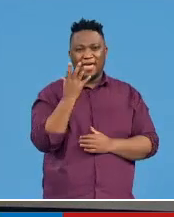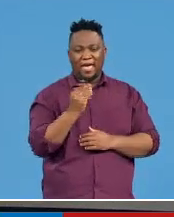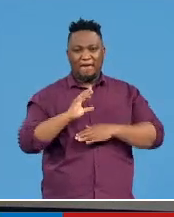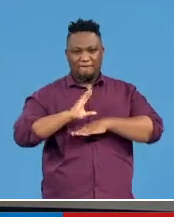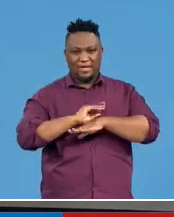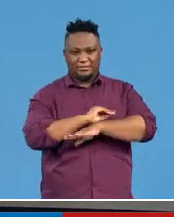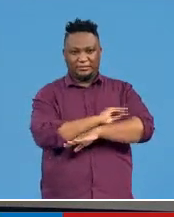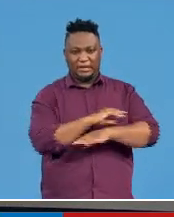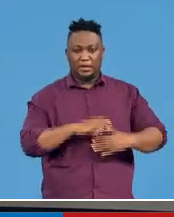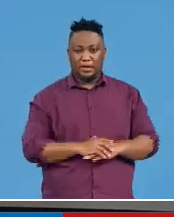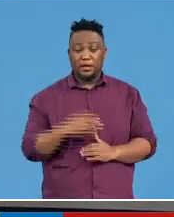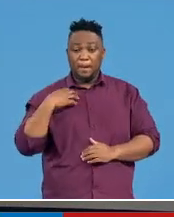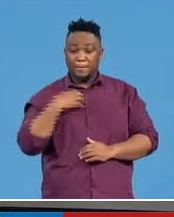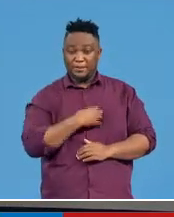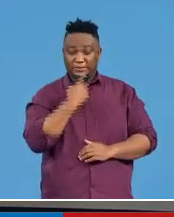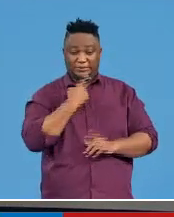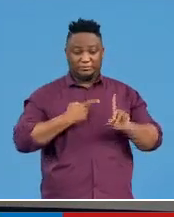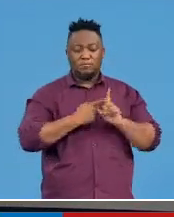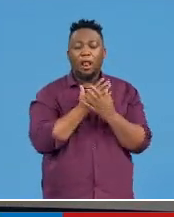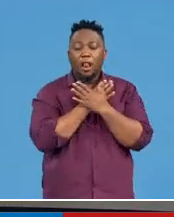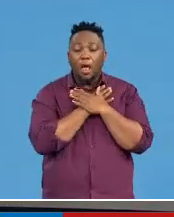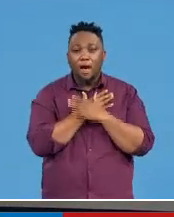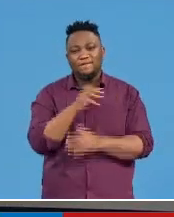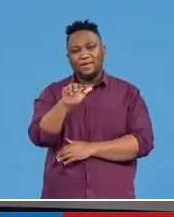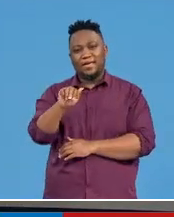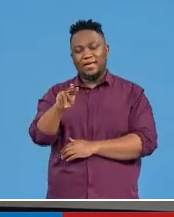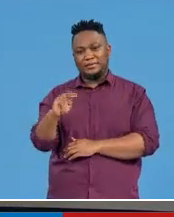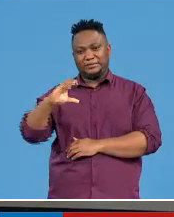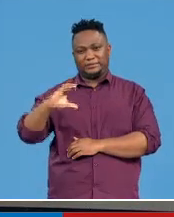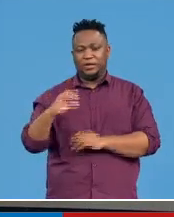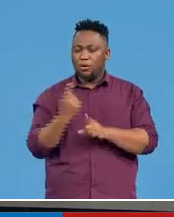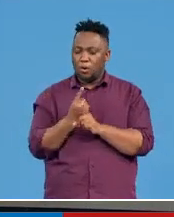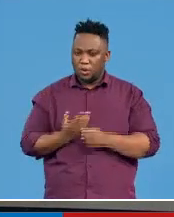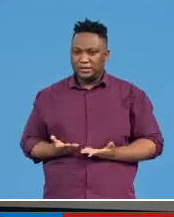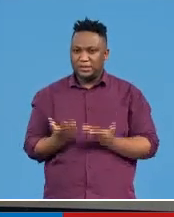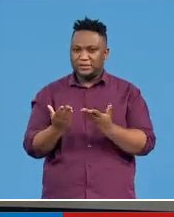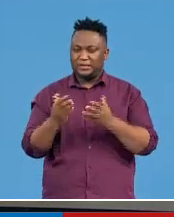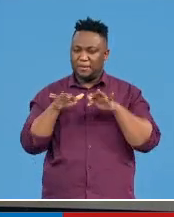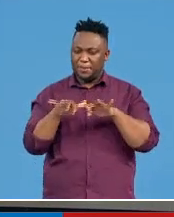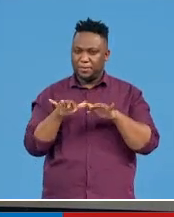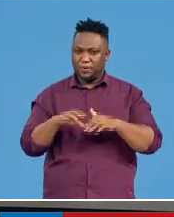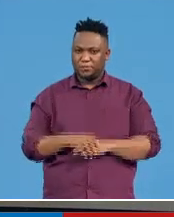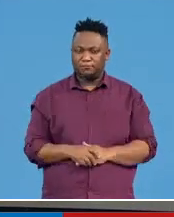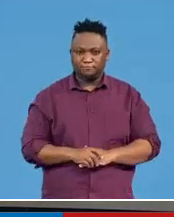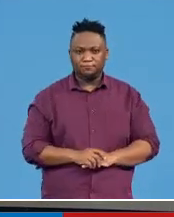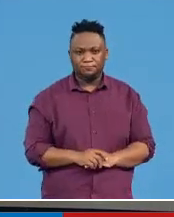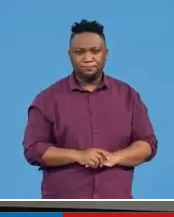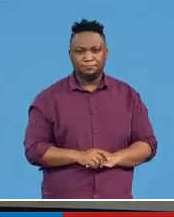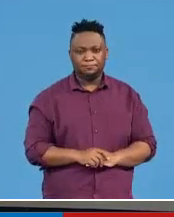says Duarte was a loyal ANC member who served with humility and passion. He delivered her eulogy this